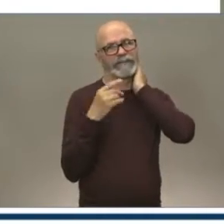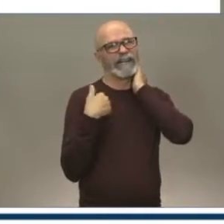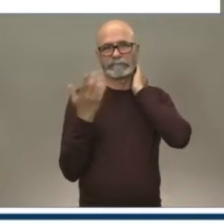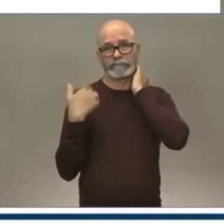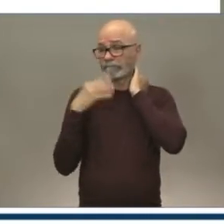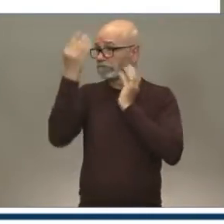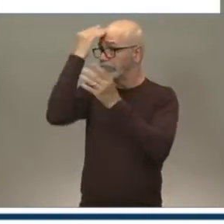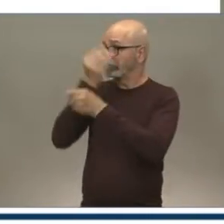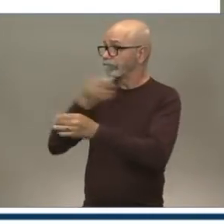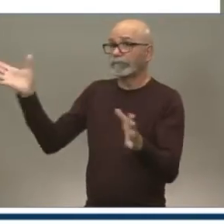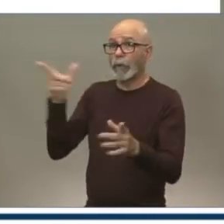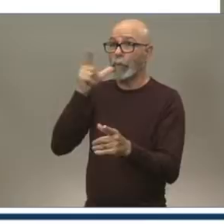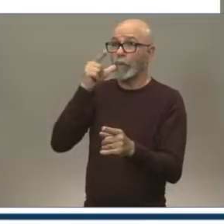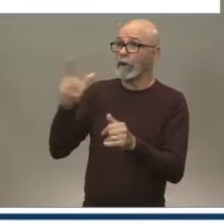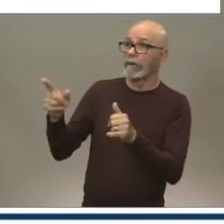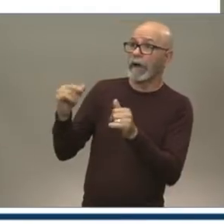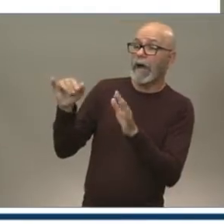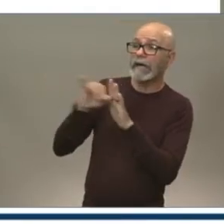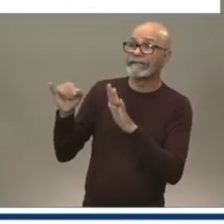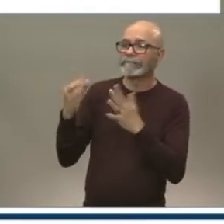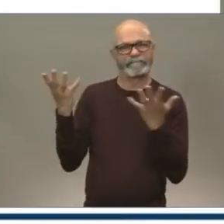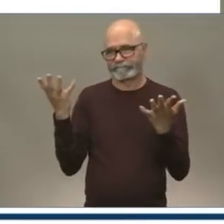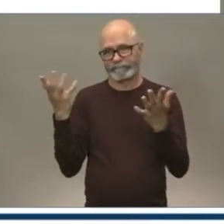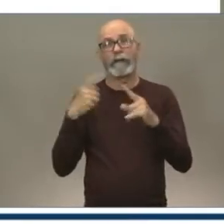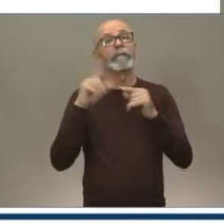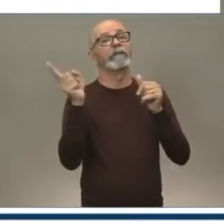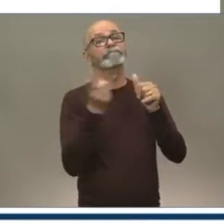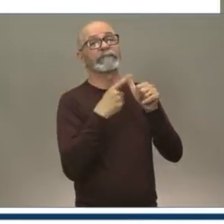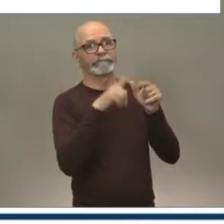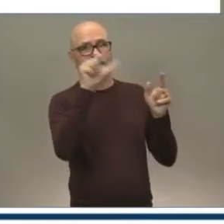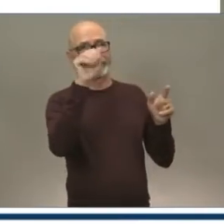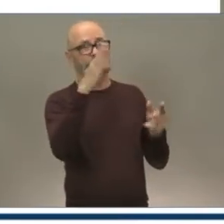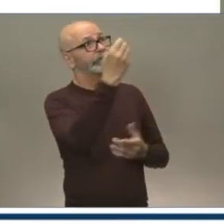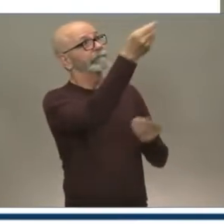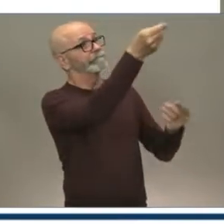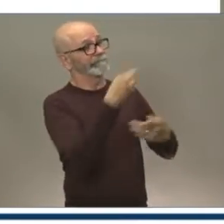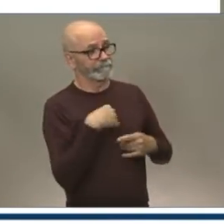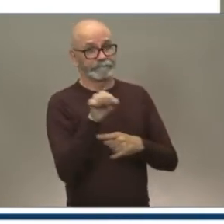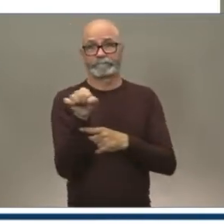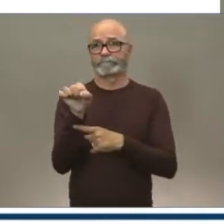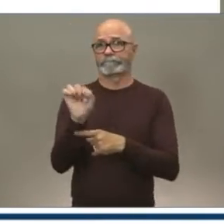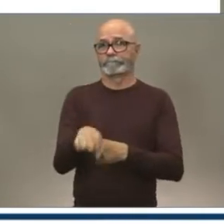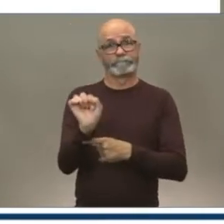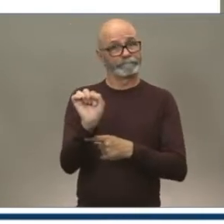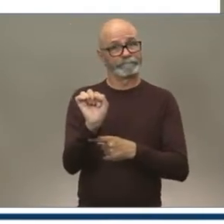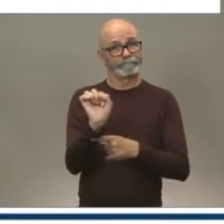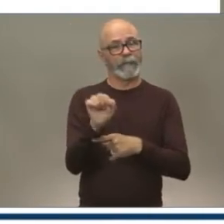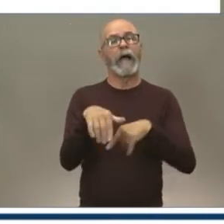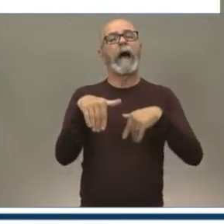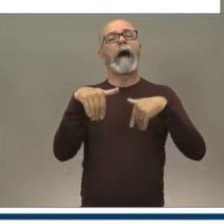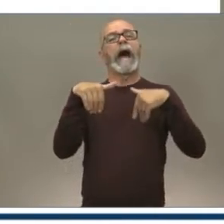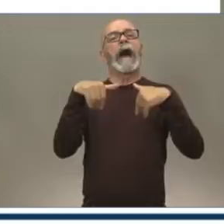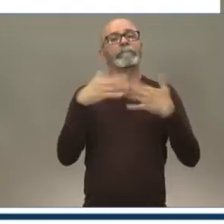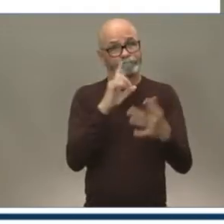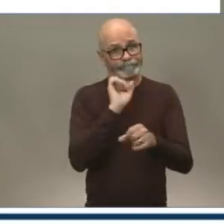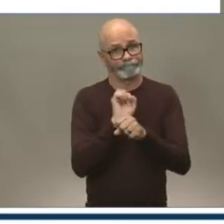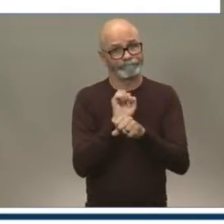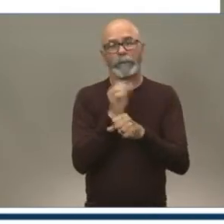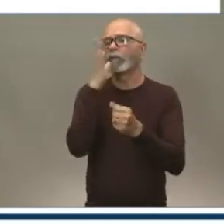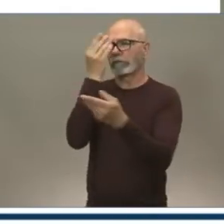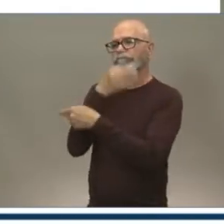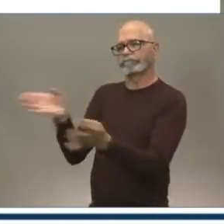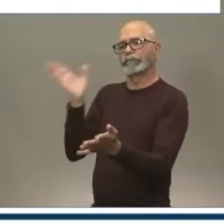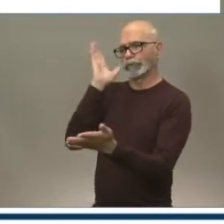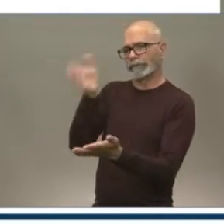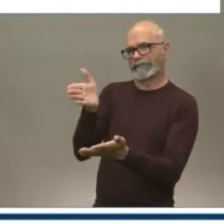process where we're doing a screening test here at our lab, but that screening only identifies if a component of the genome is one of the variant strains. It doesn't tell